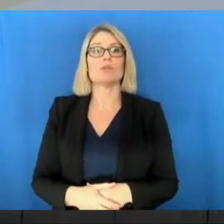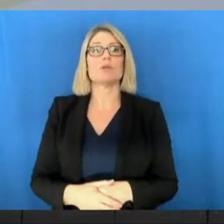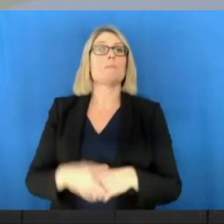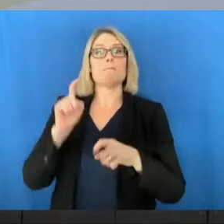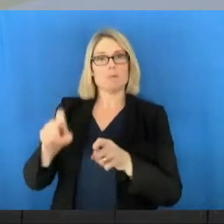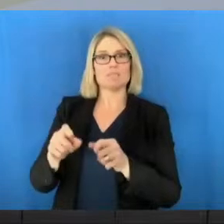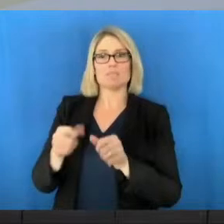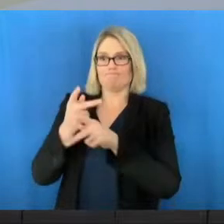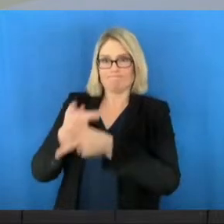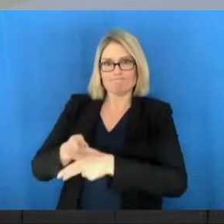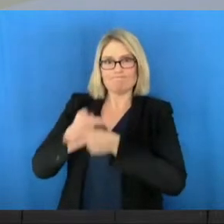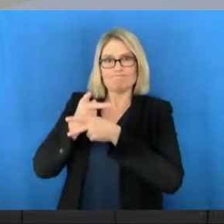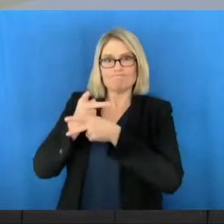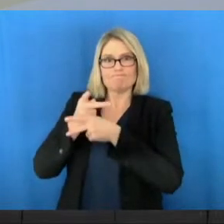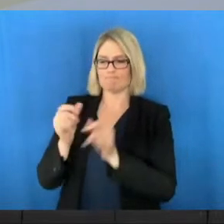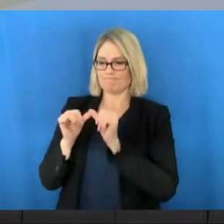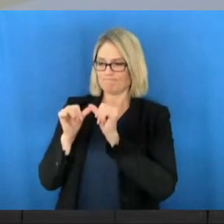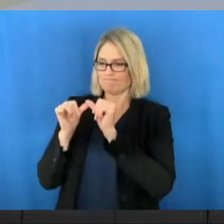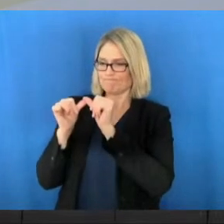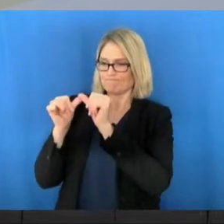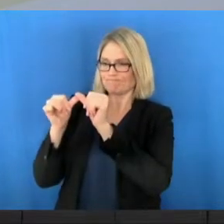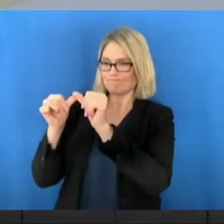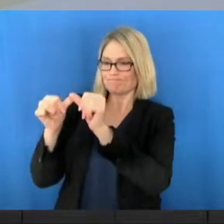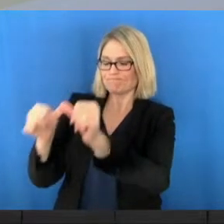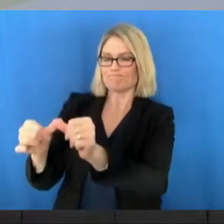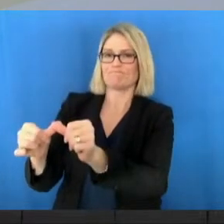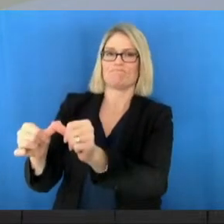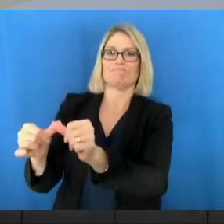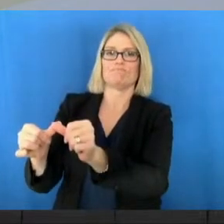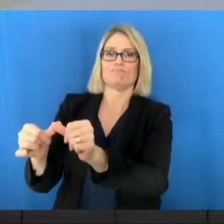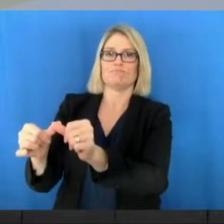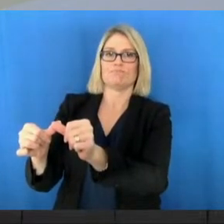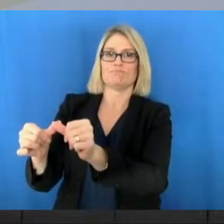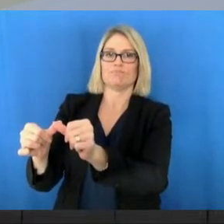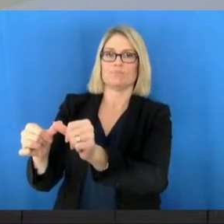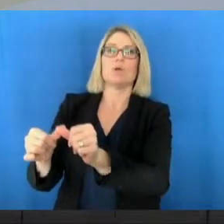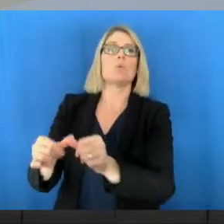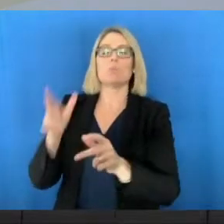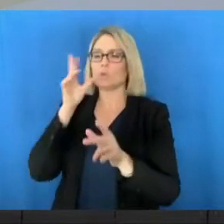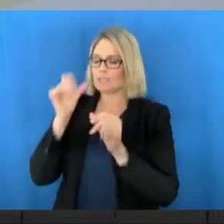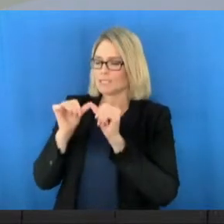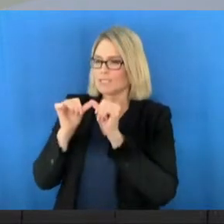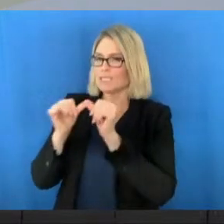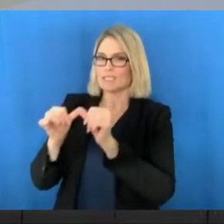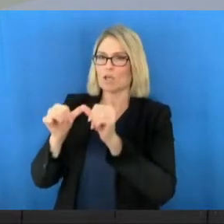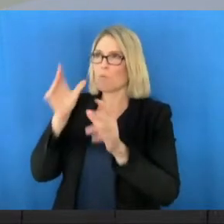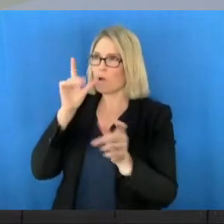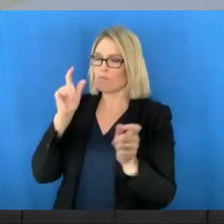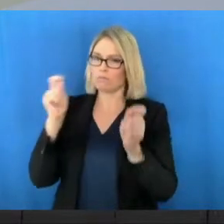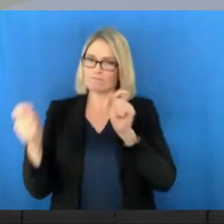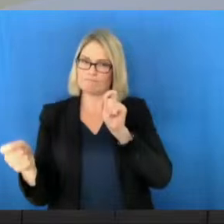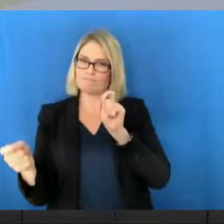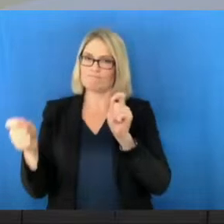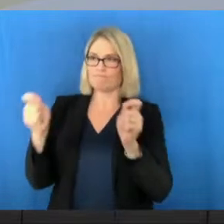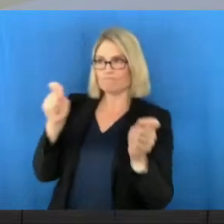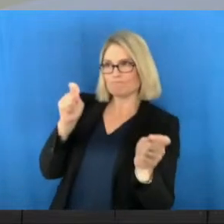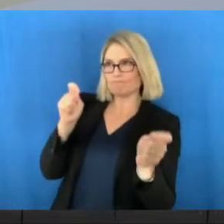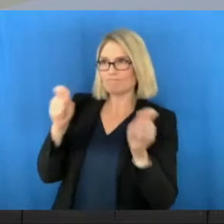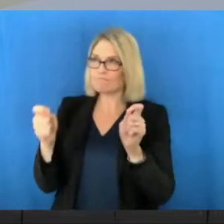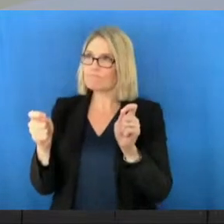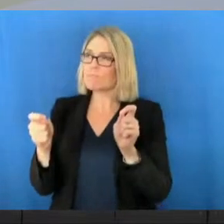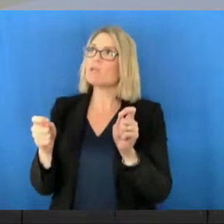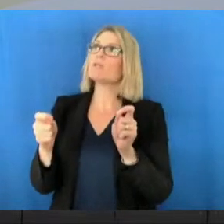this global pandemic. We will continue to keep our hand on the wheel, making adjustments as necessary with the aim of